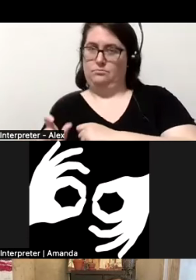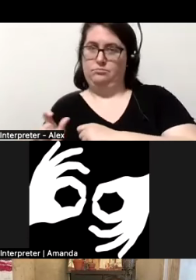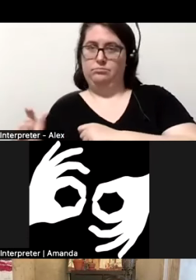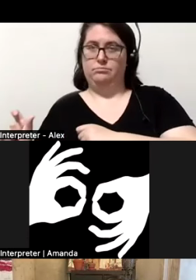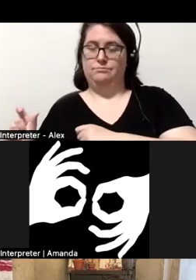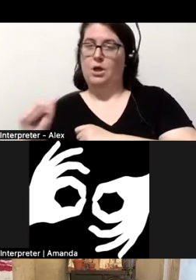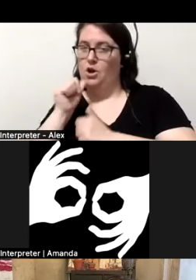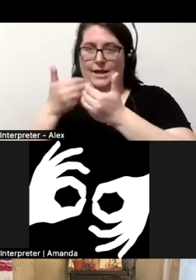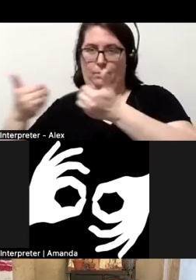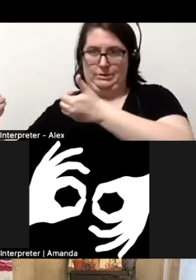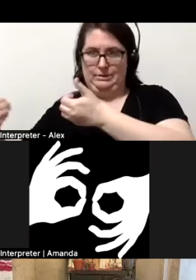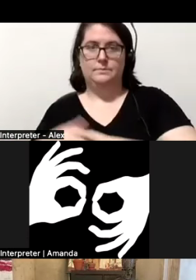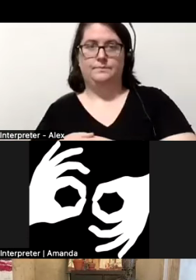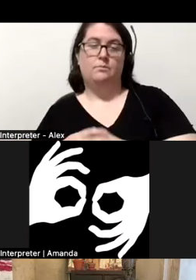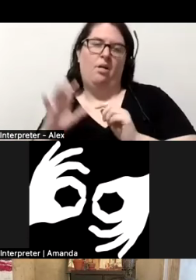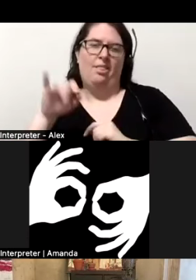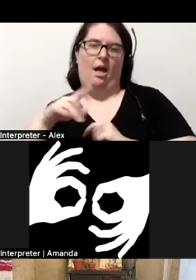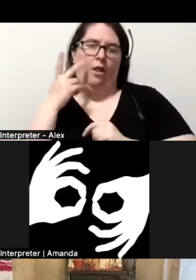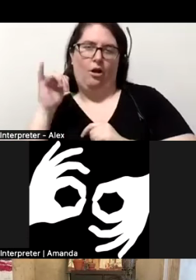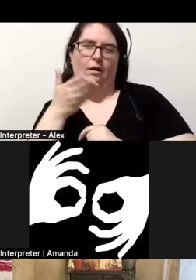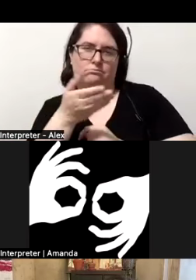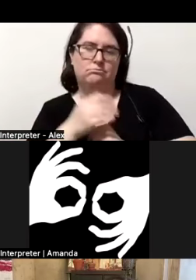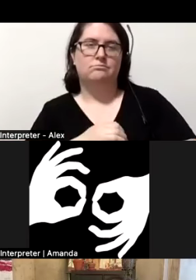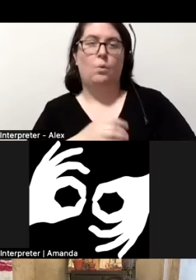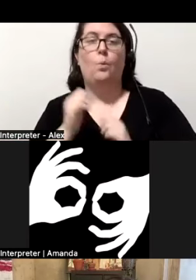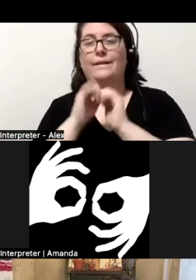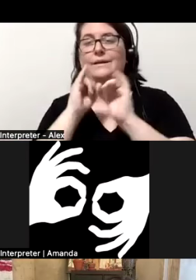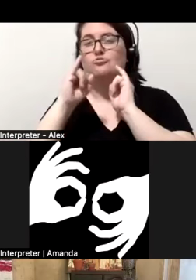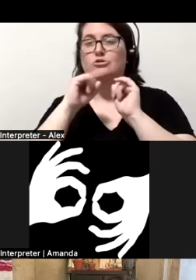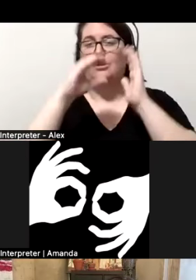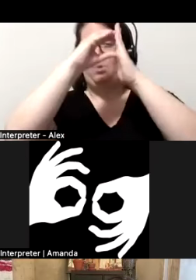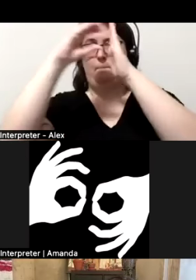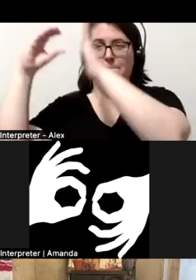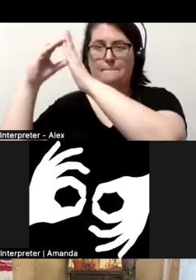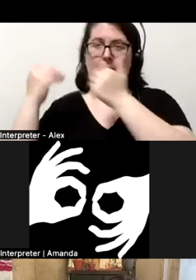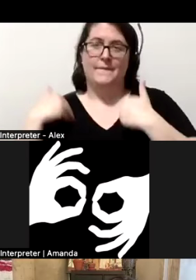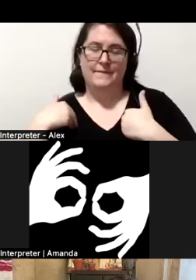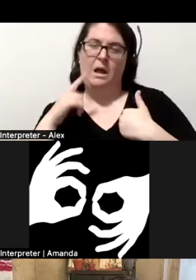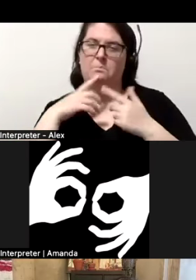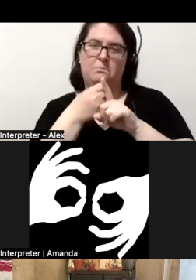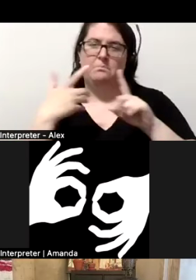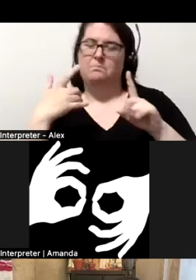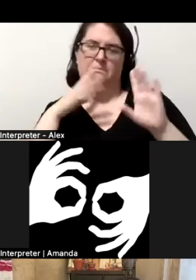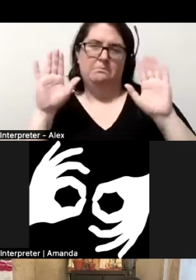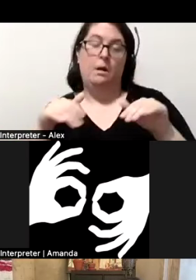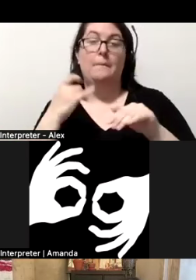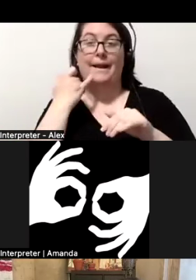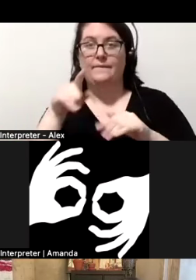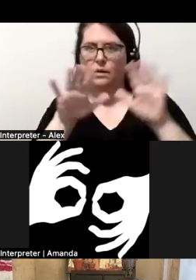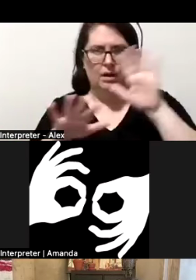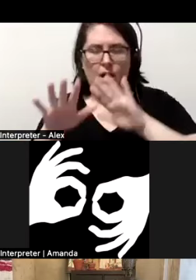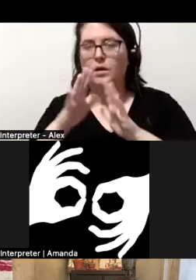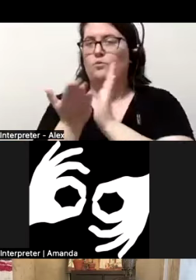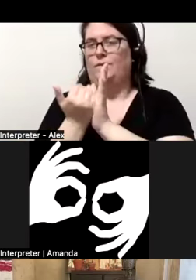This is what they look like. Again, there's instructions there. I'm not gonna kind of get into the details, but we're happy to review them with